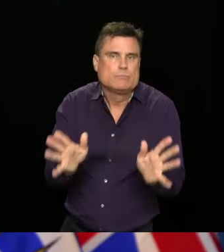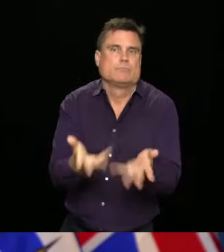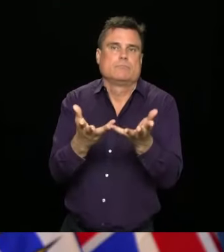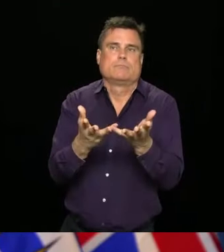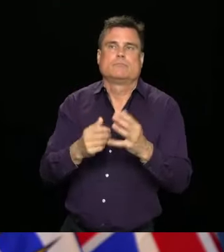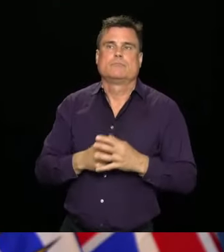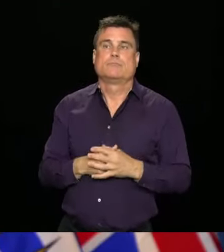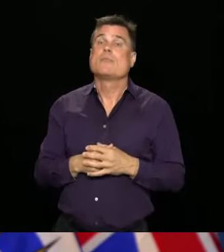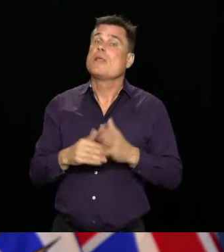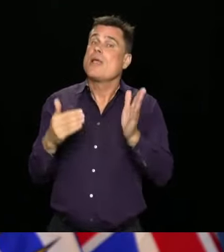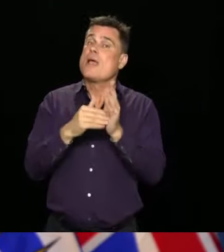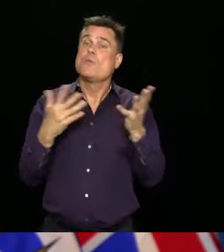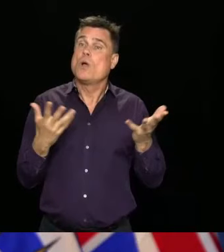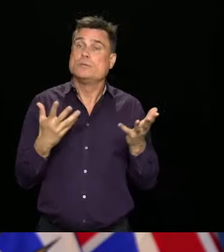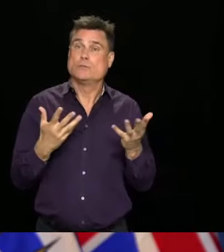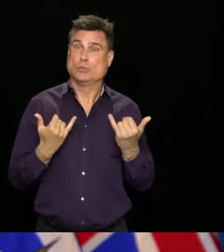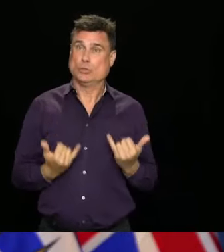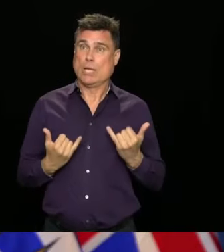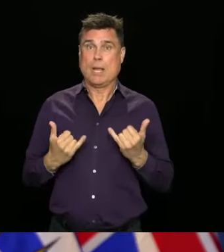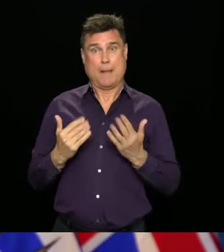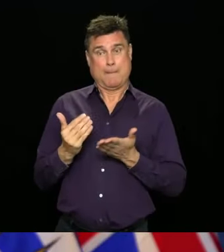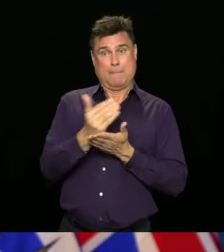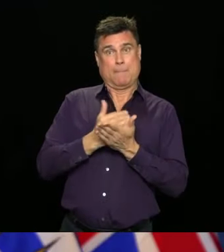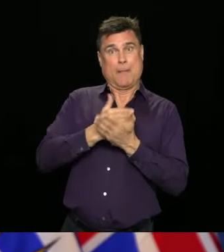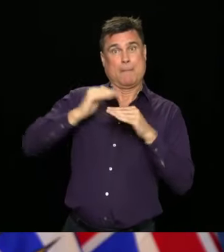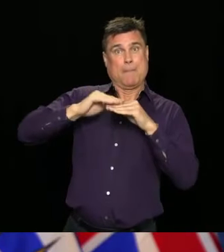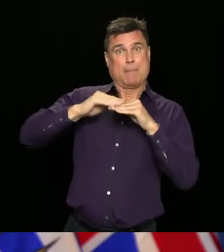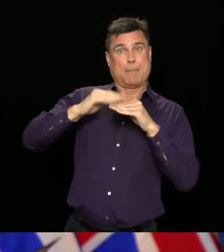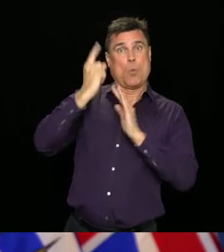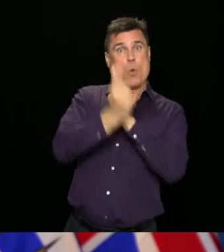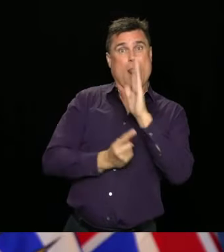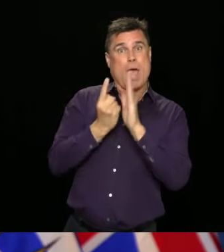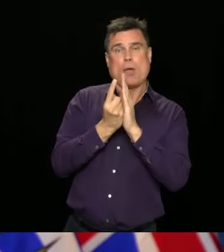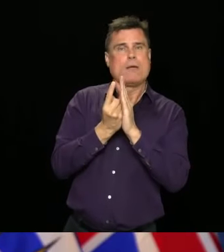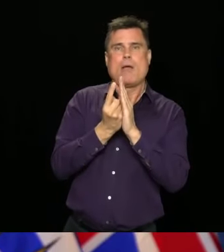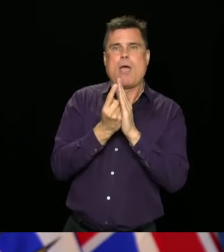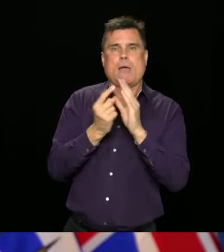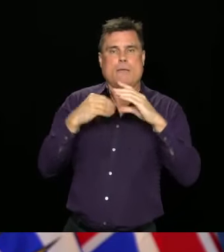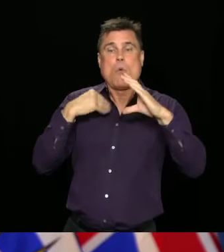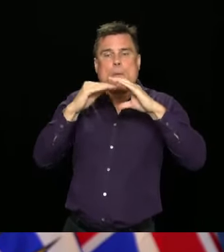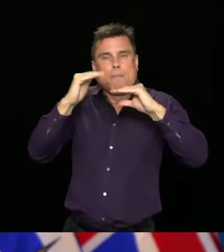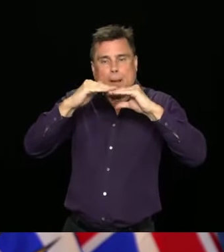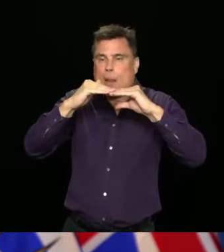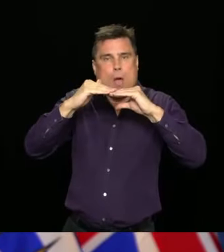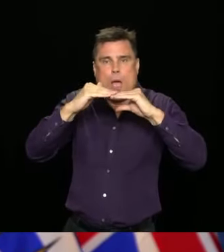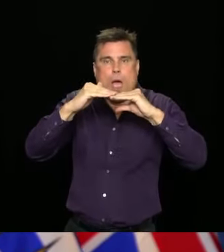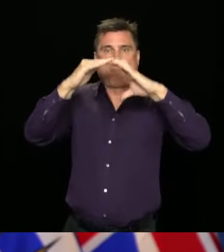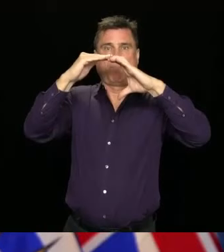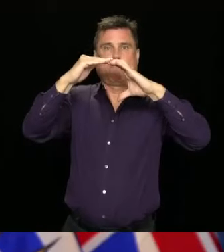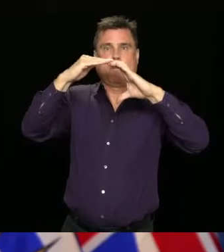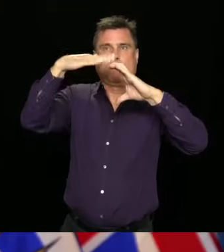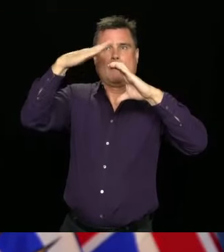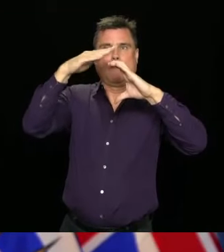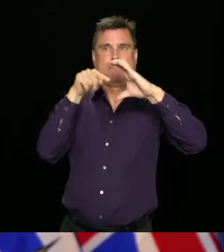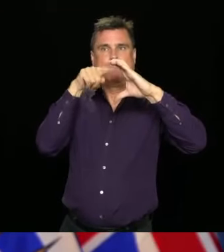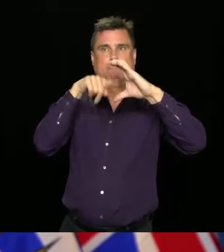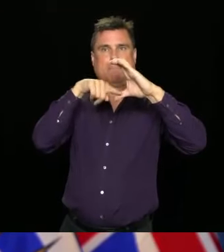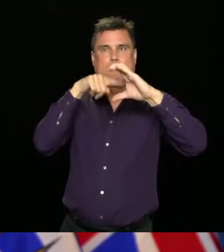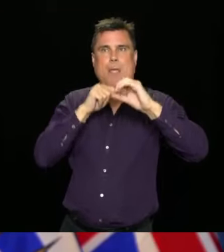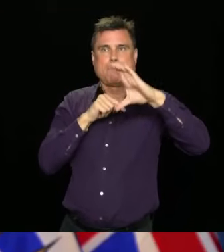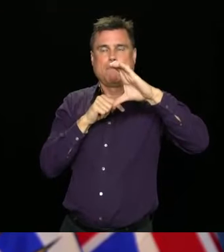let's remember, again, the minimum wage went up, so we are putting supports in place for lowest paid workers in other ways and other